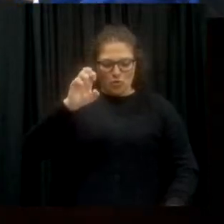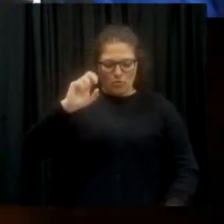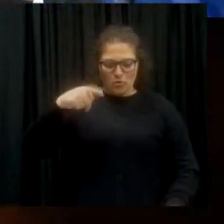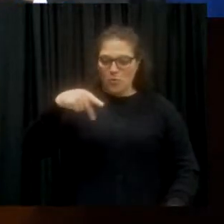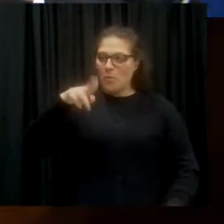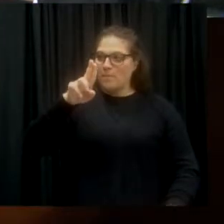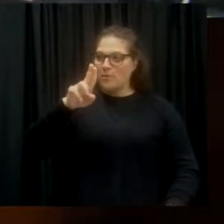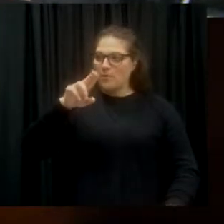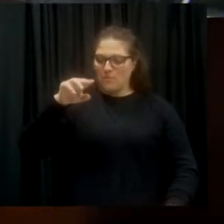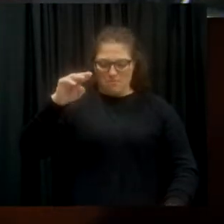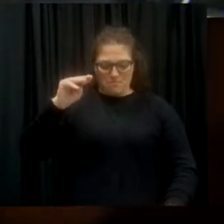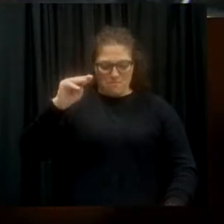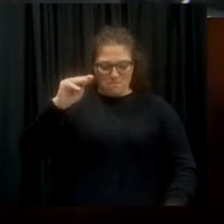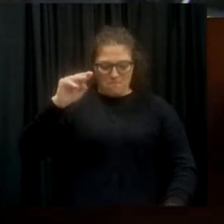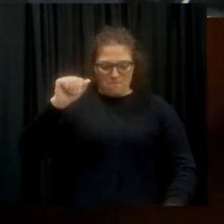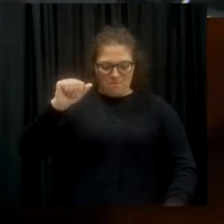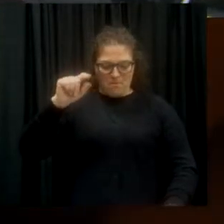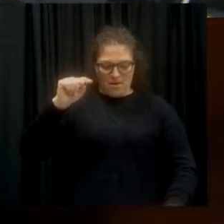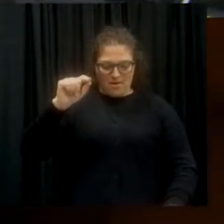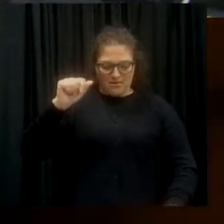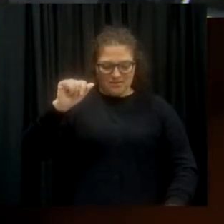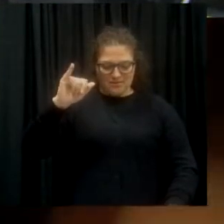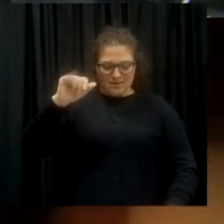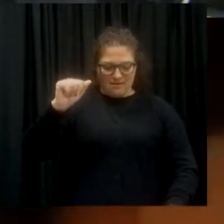Toyupu Muteya.